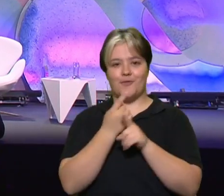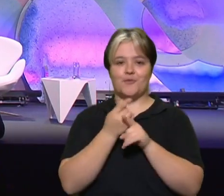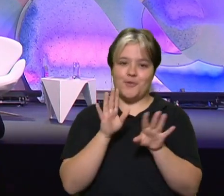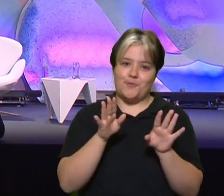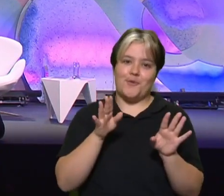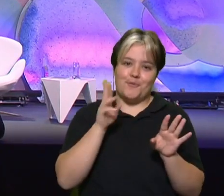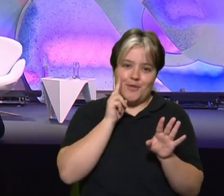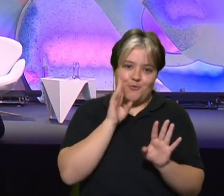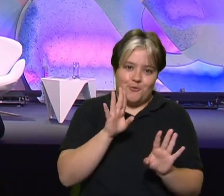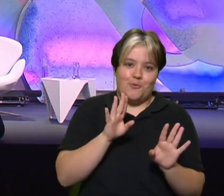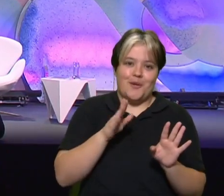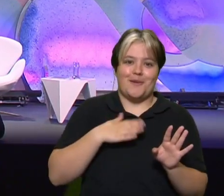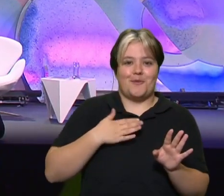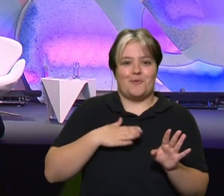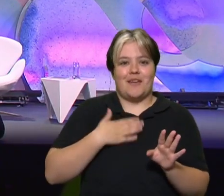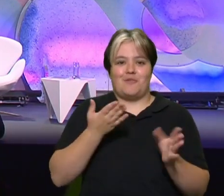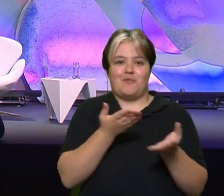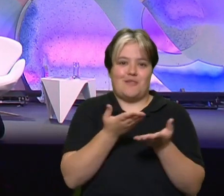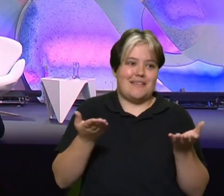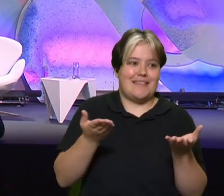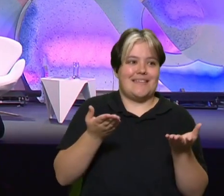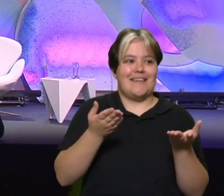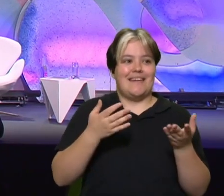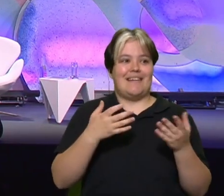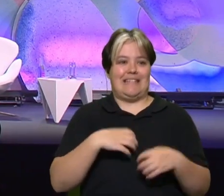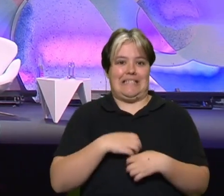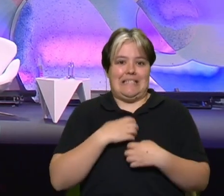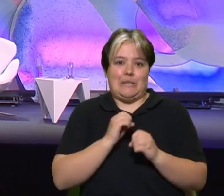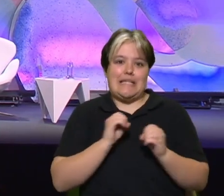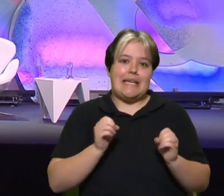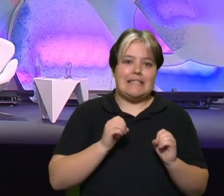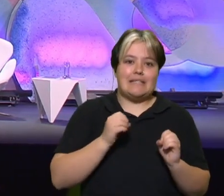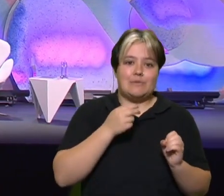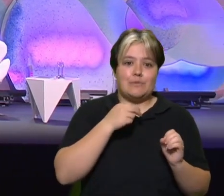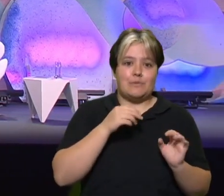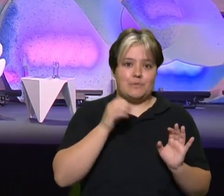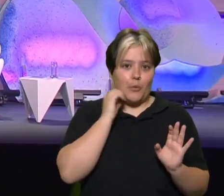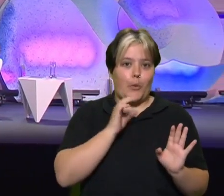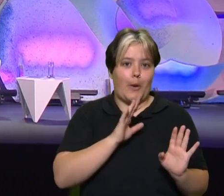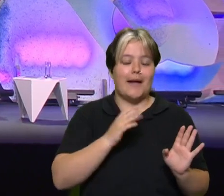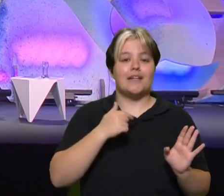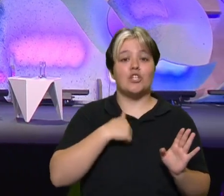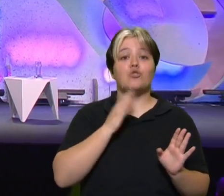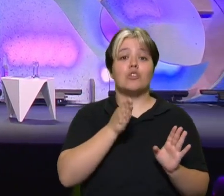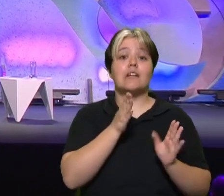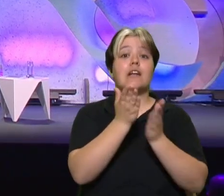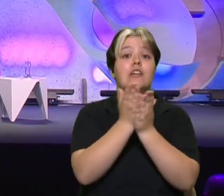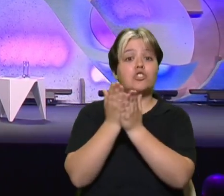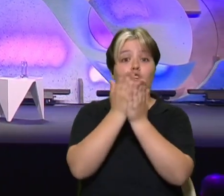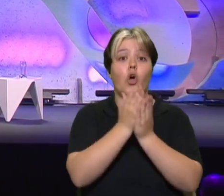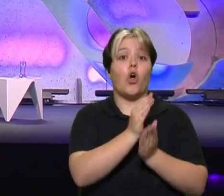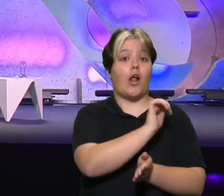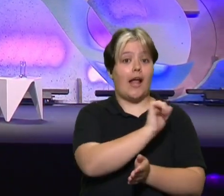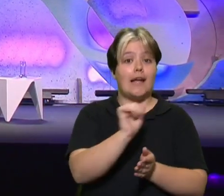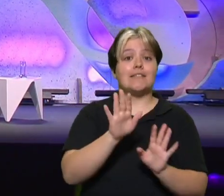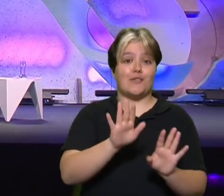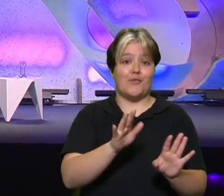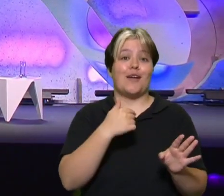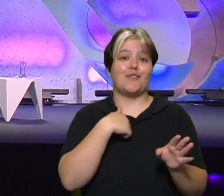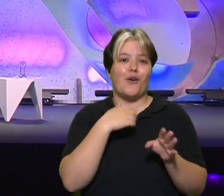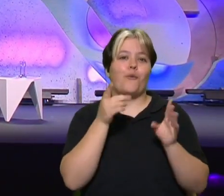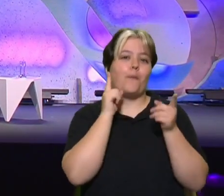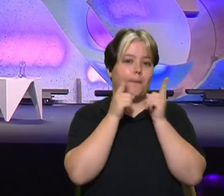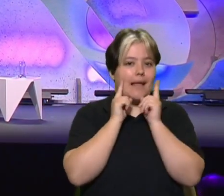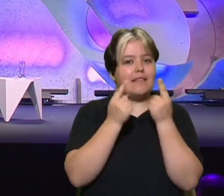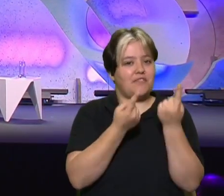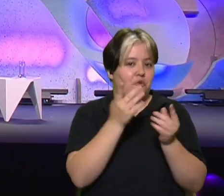We're playing around with this sentence. I've gone through it, so I consider it to be a very